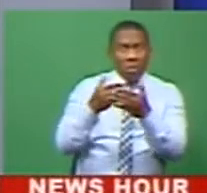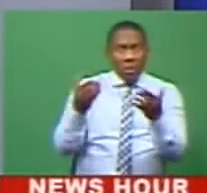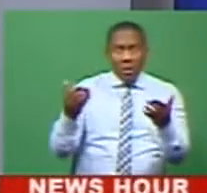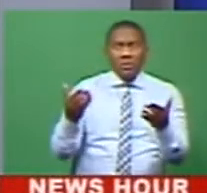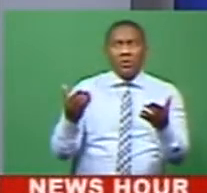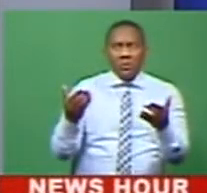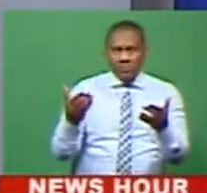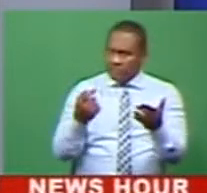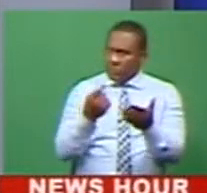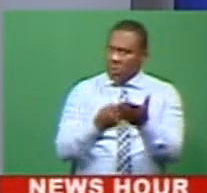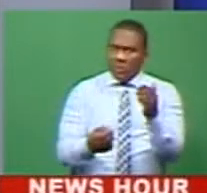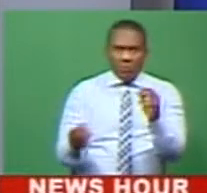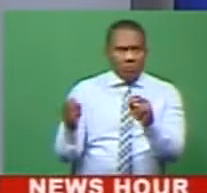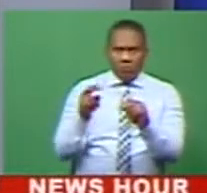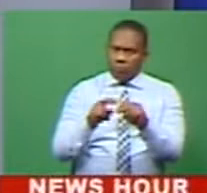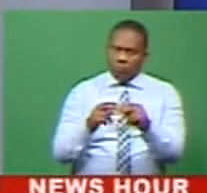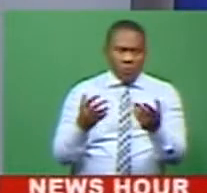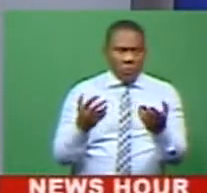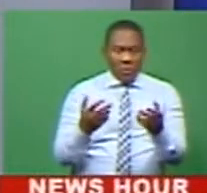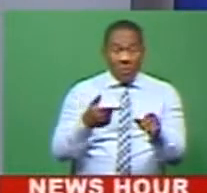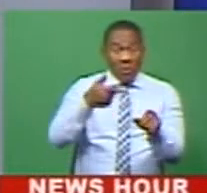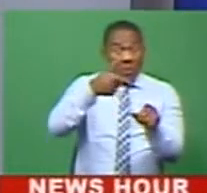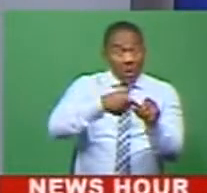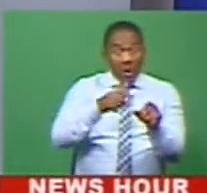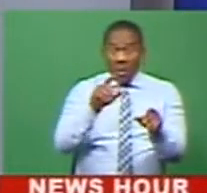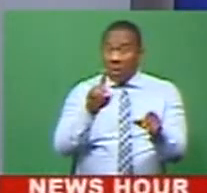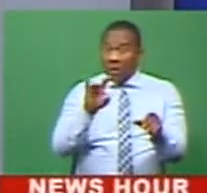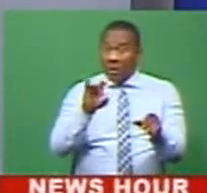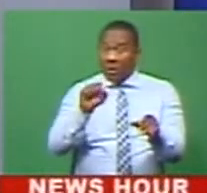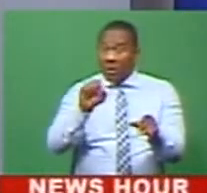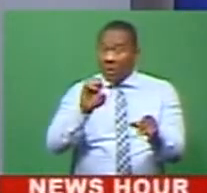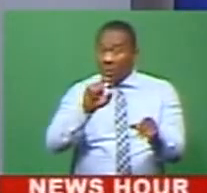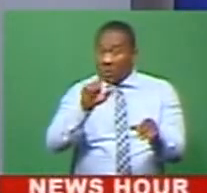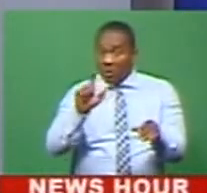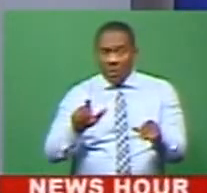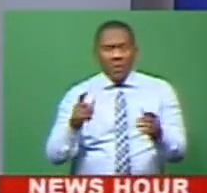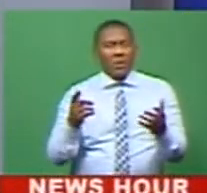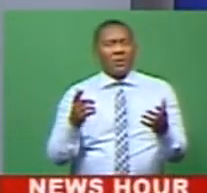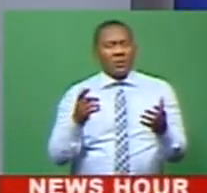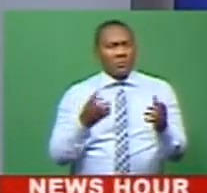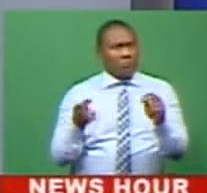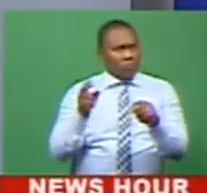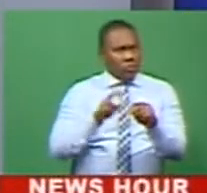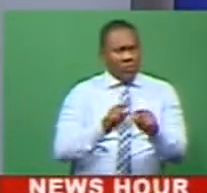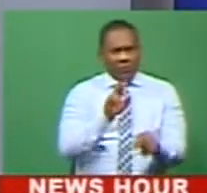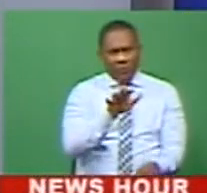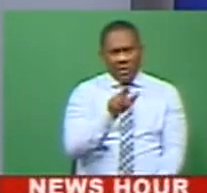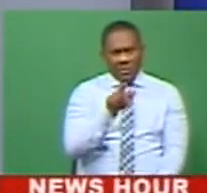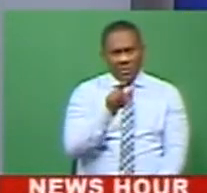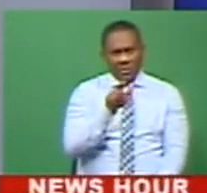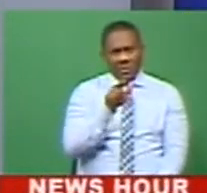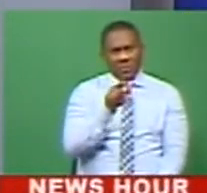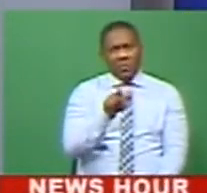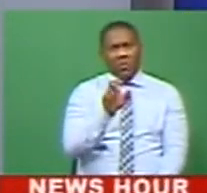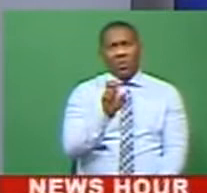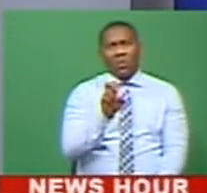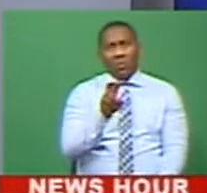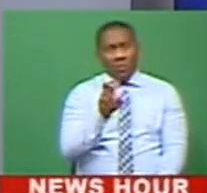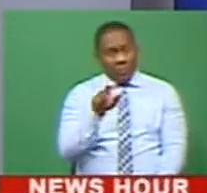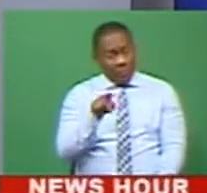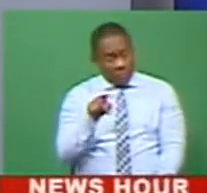been affected. The increment has seen petrol and diesel going for 5 cedis 12 pesos at many pumps across the